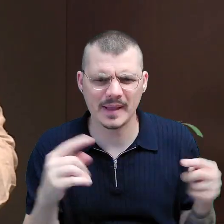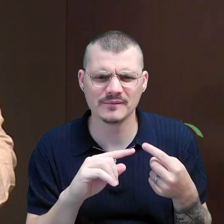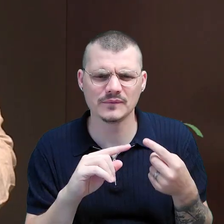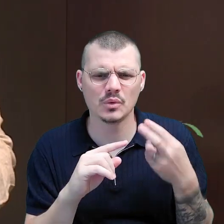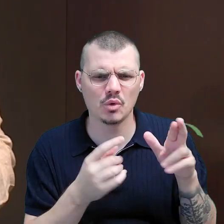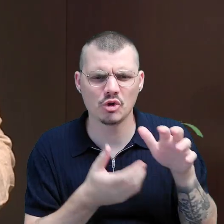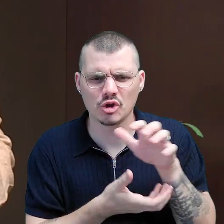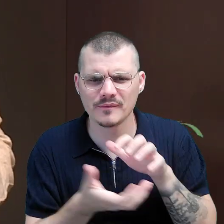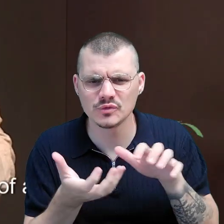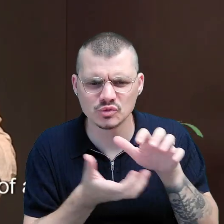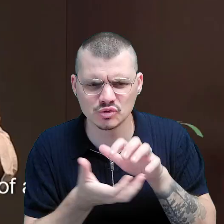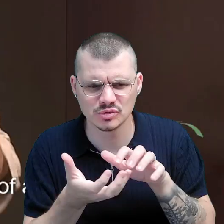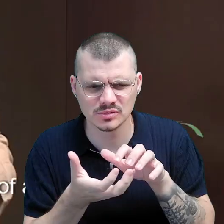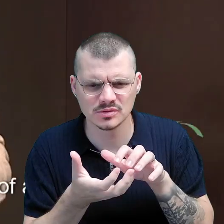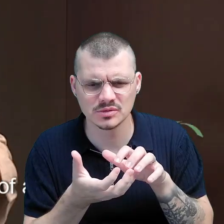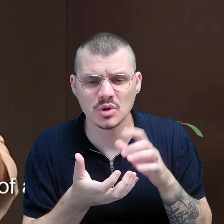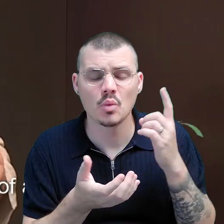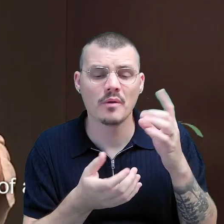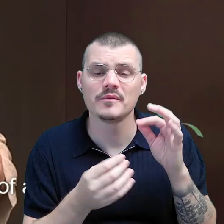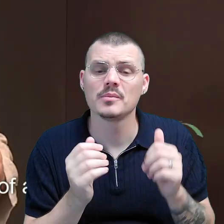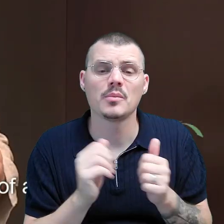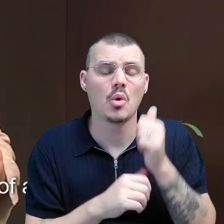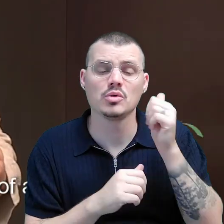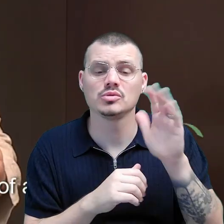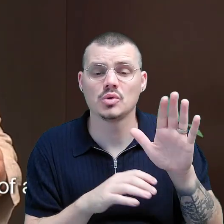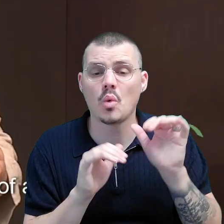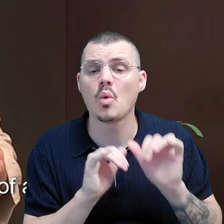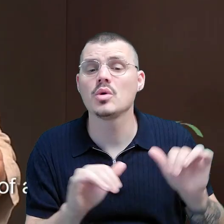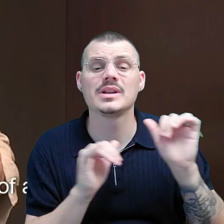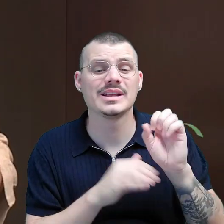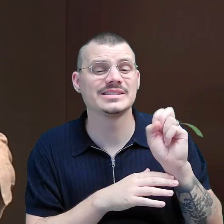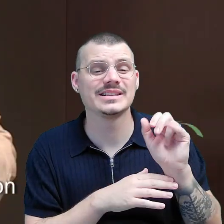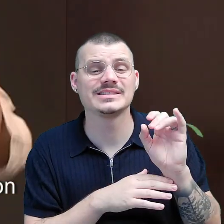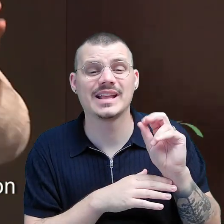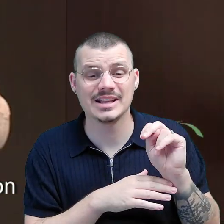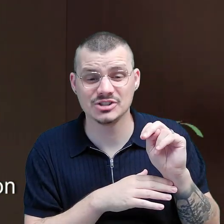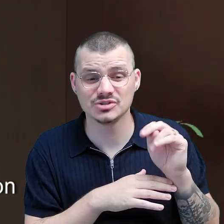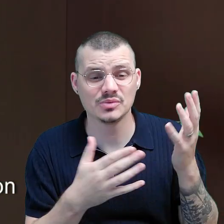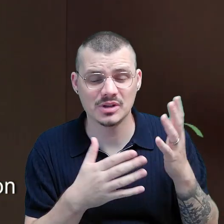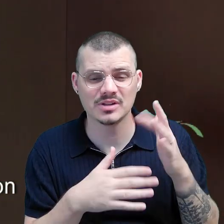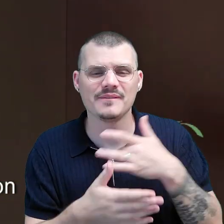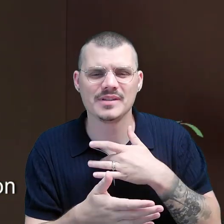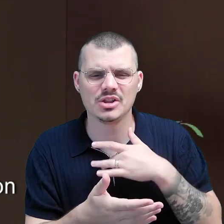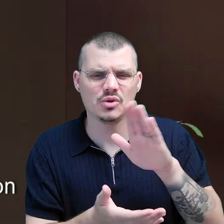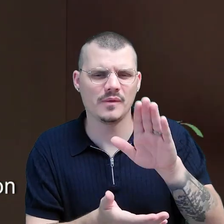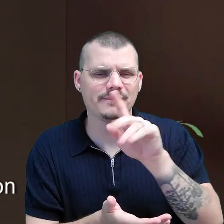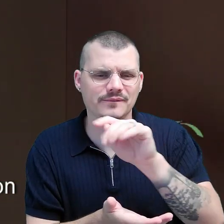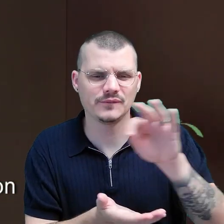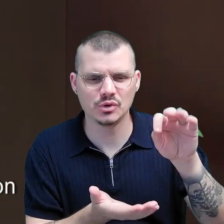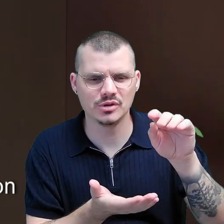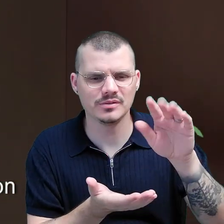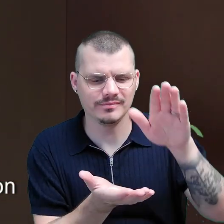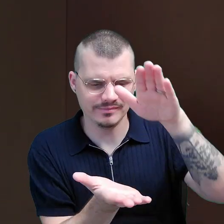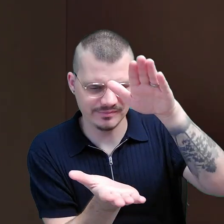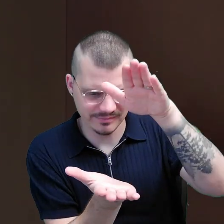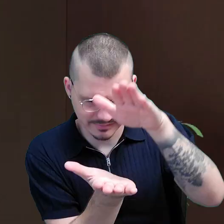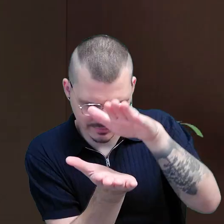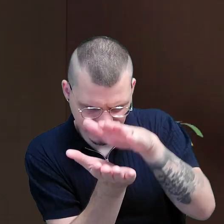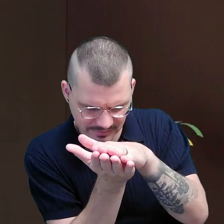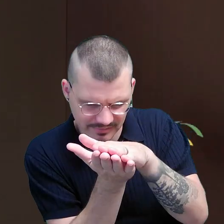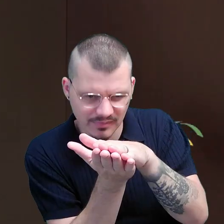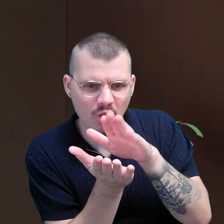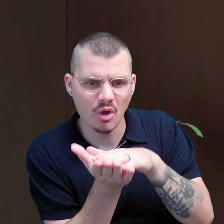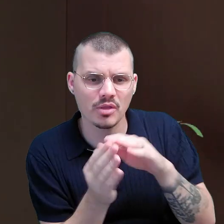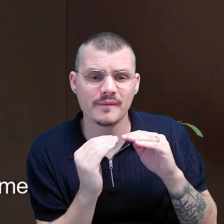confusing? And one of the most ordinary sensations of all is the feeling of your entire foot being on the